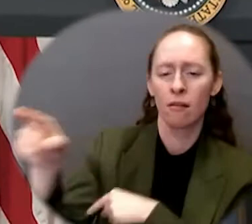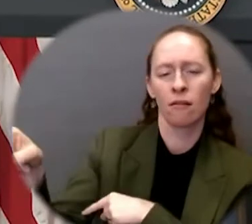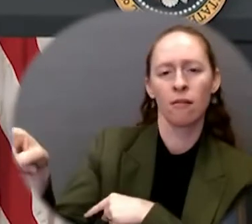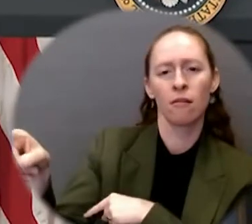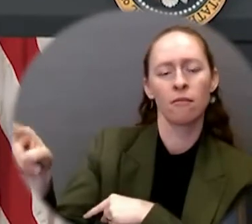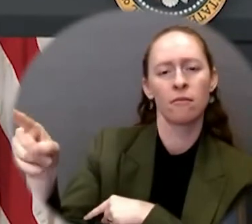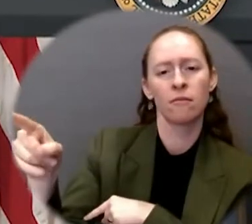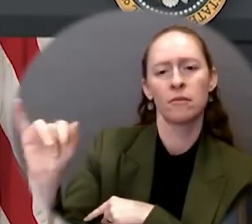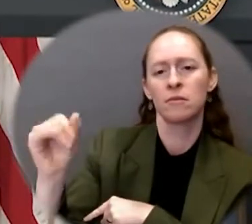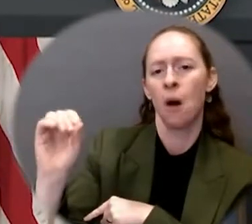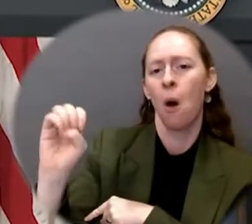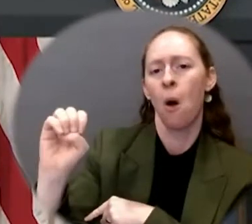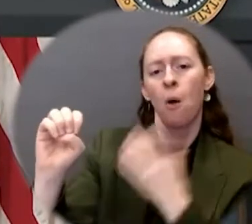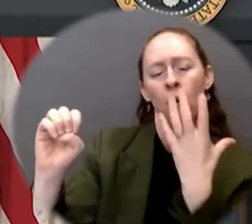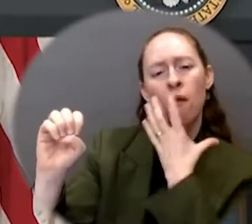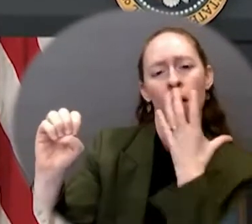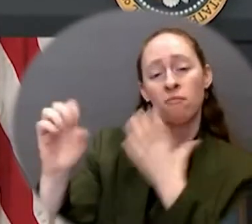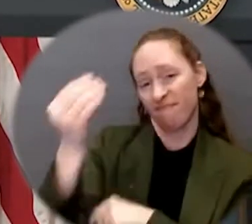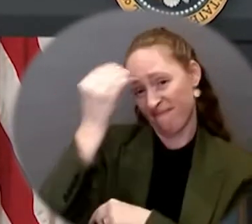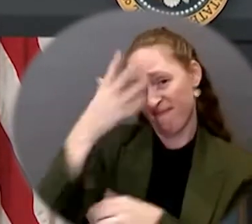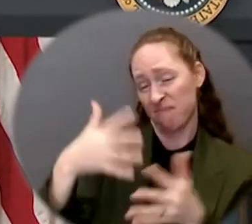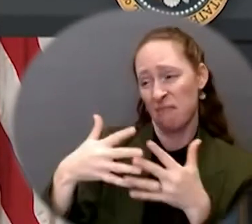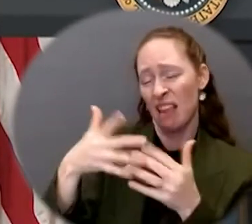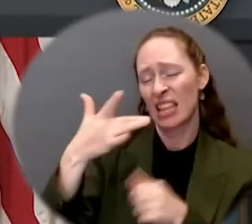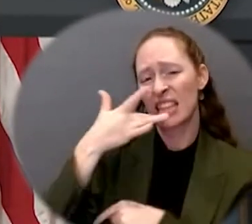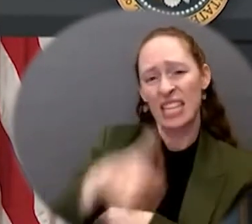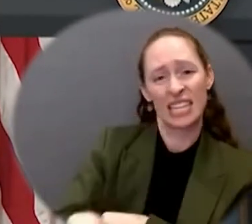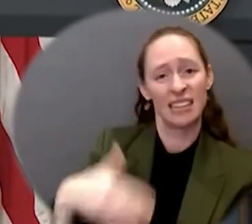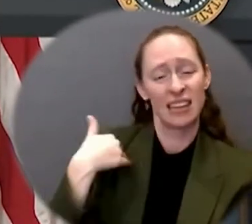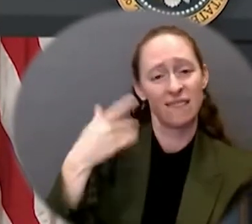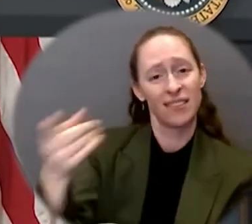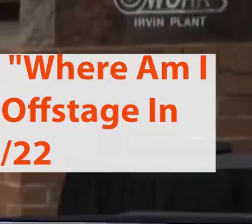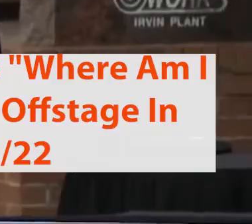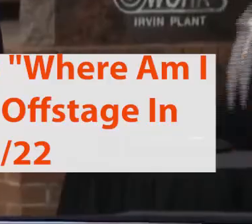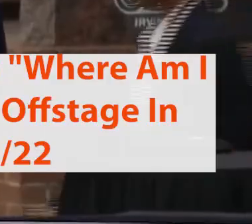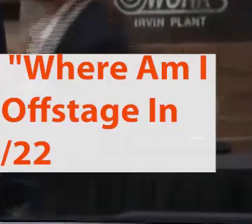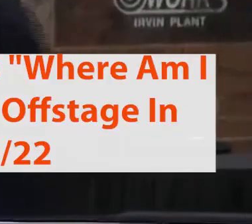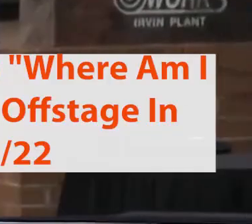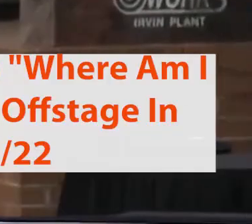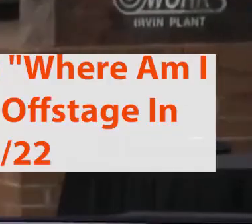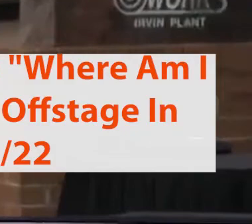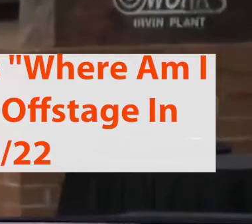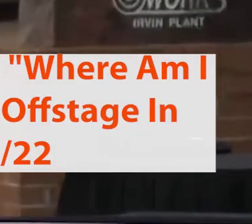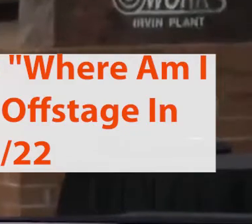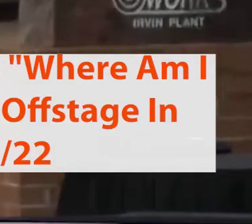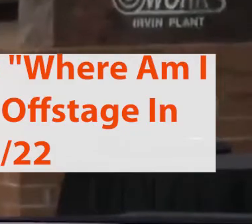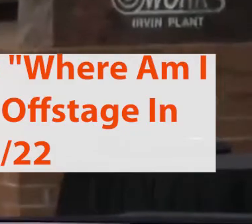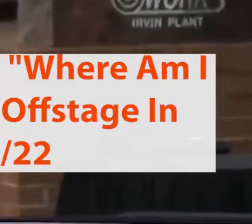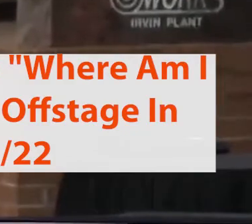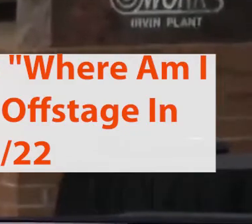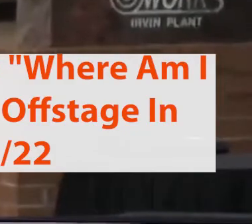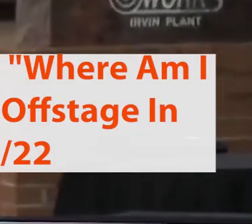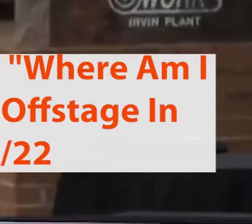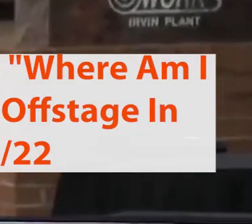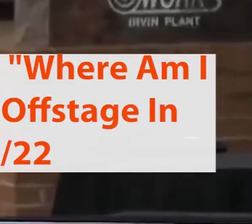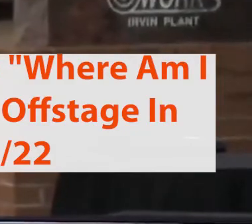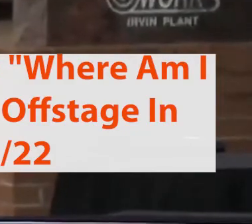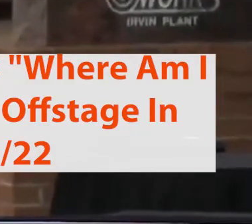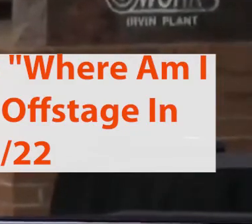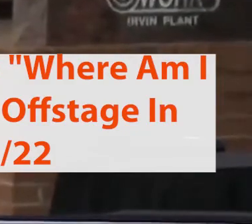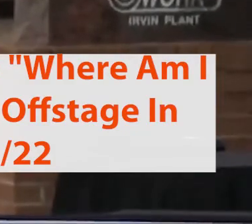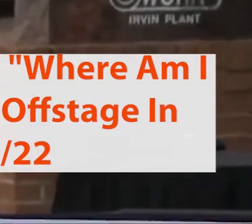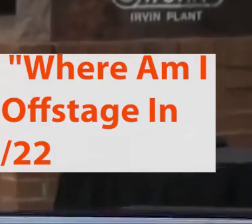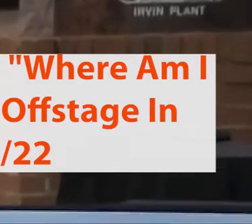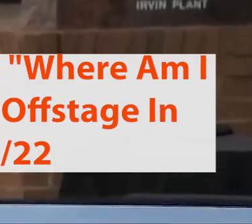Joe, it is now America's good fortune to have you as president. Thank you. What am I doing? I'm going out